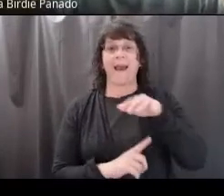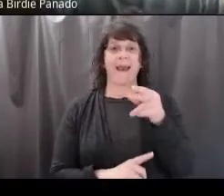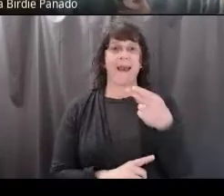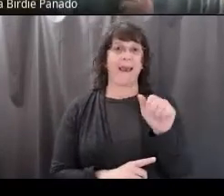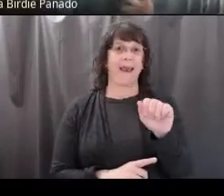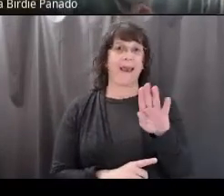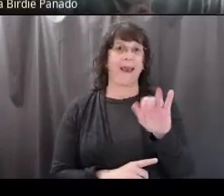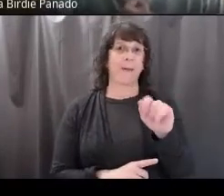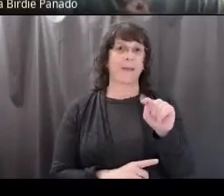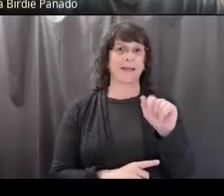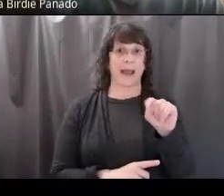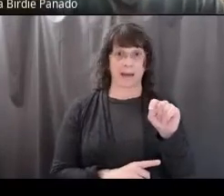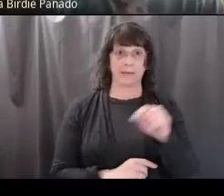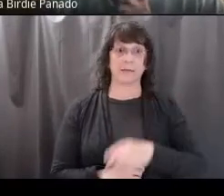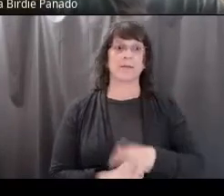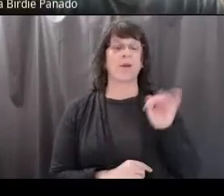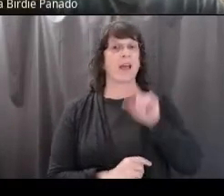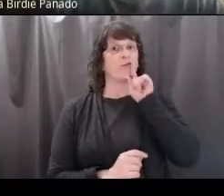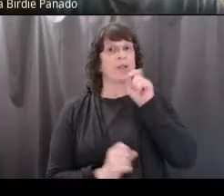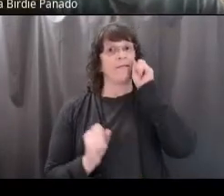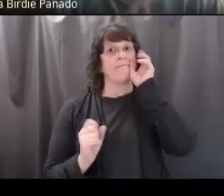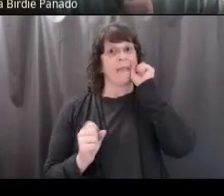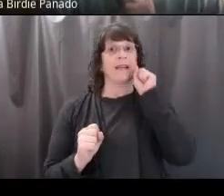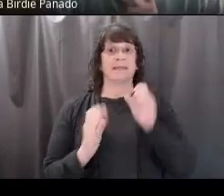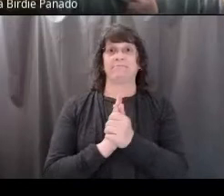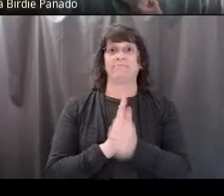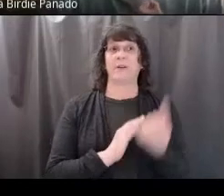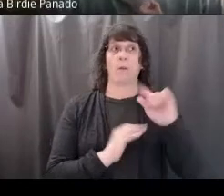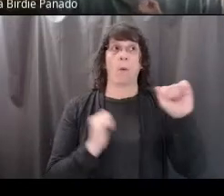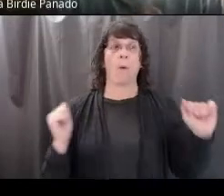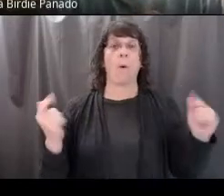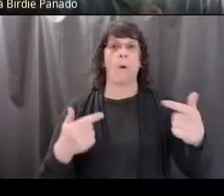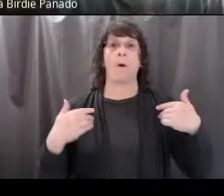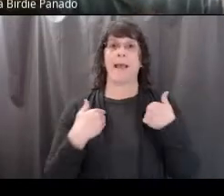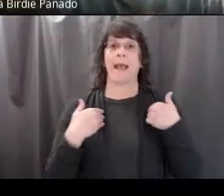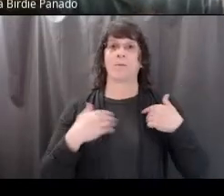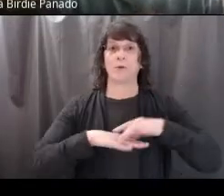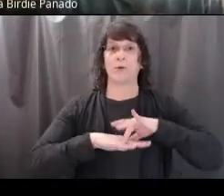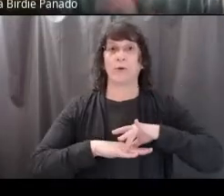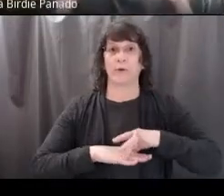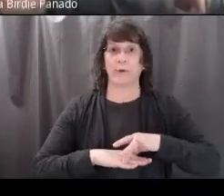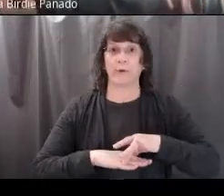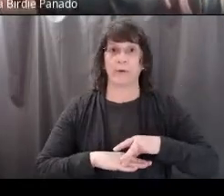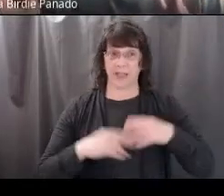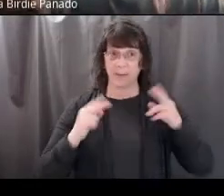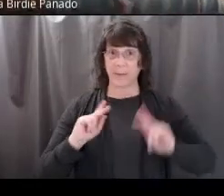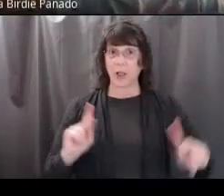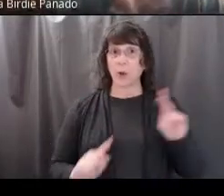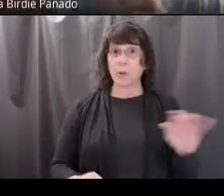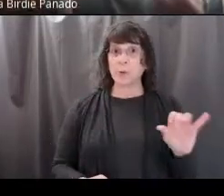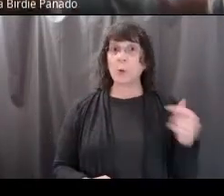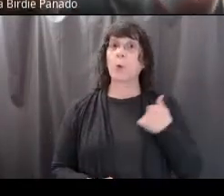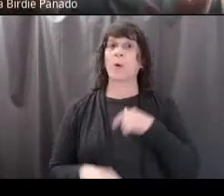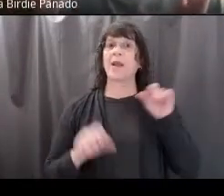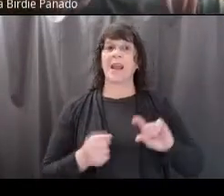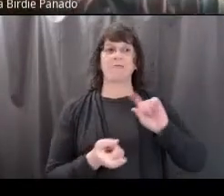So this is a pretty amazing ability of all animals on Earth. Even humans, we are able